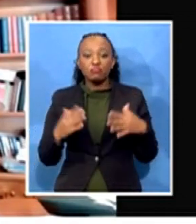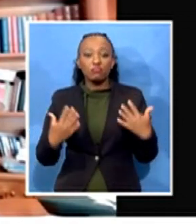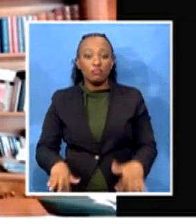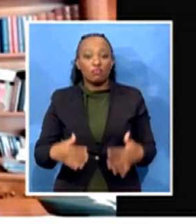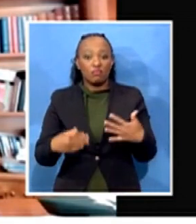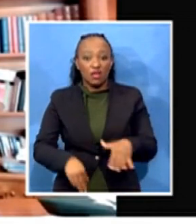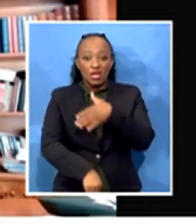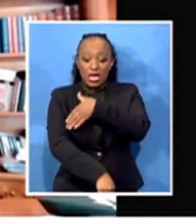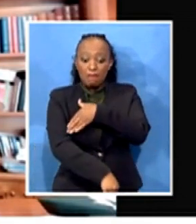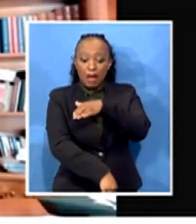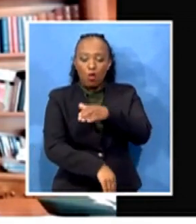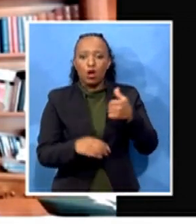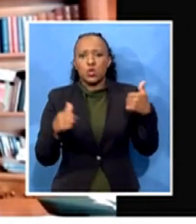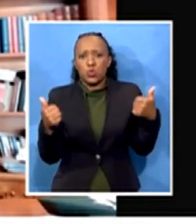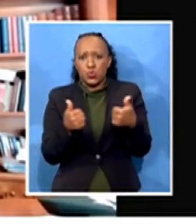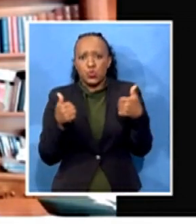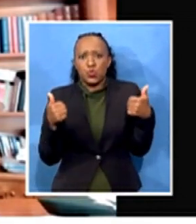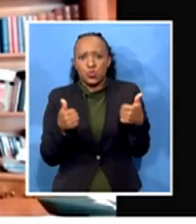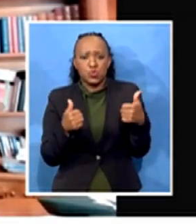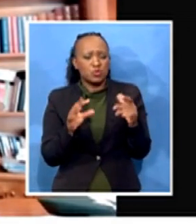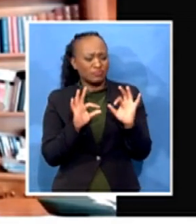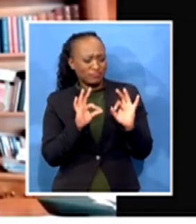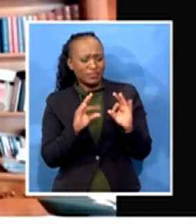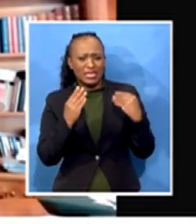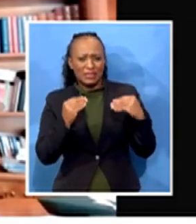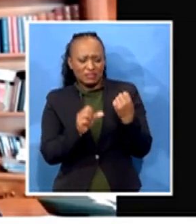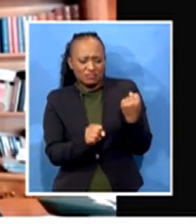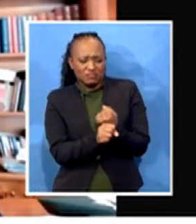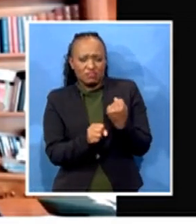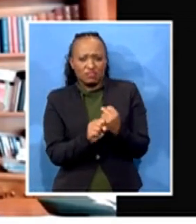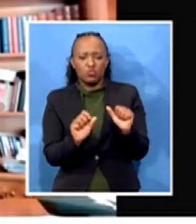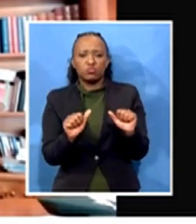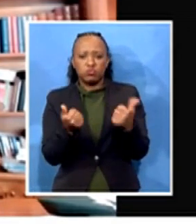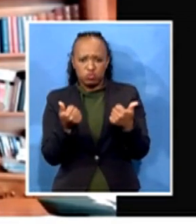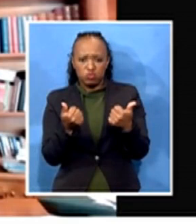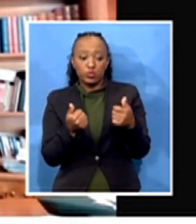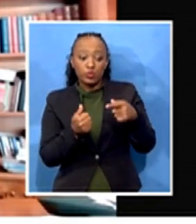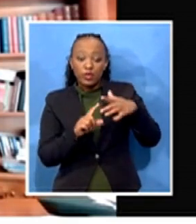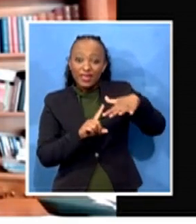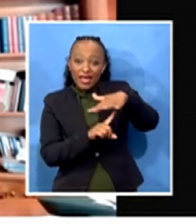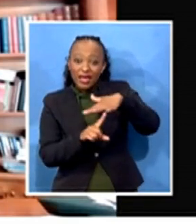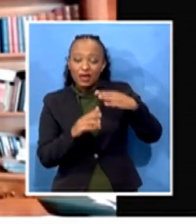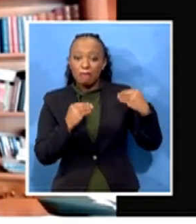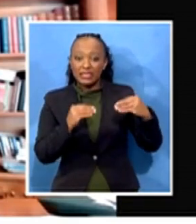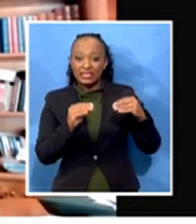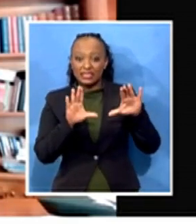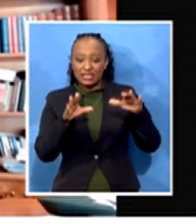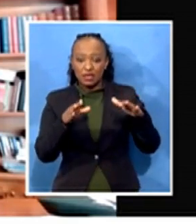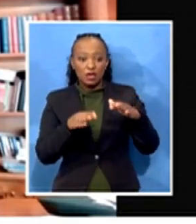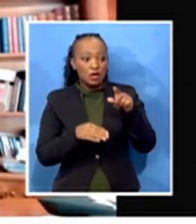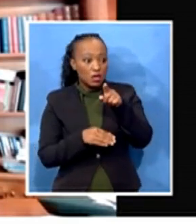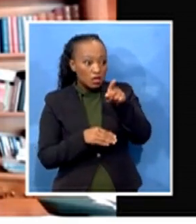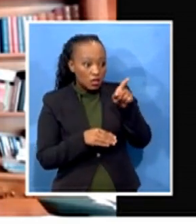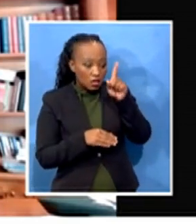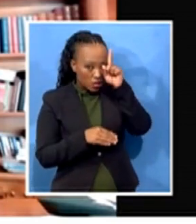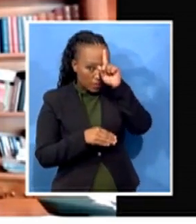original, and it is an area that you as black people have set up your